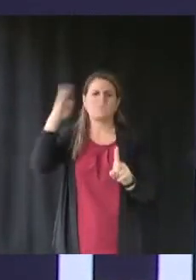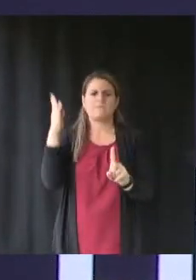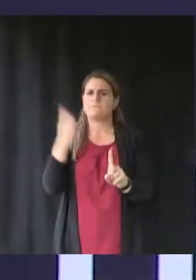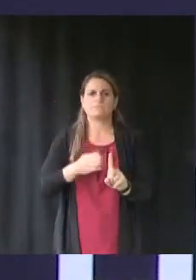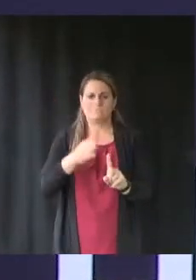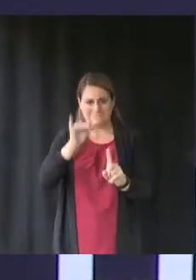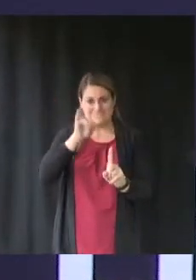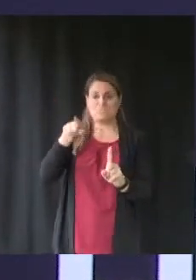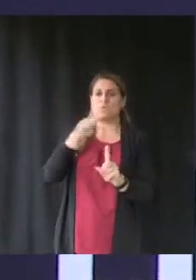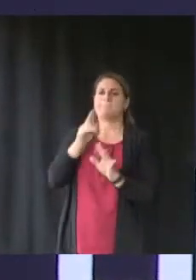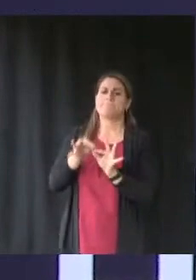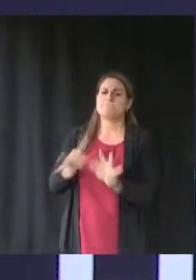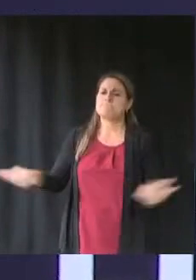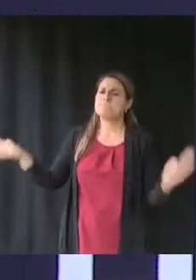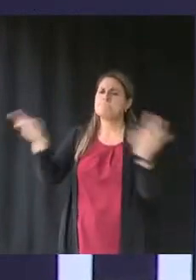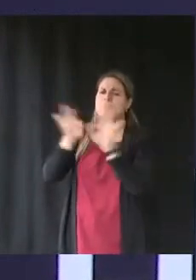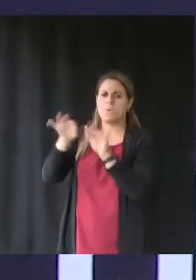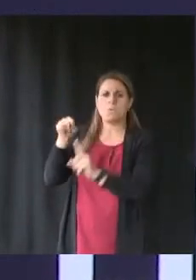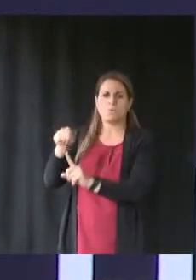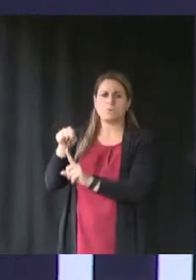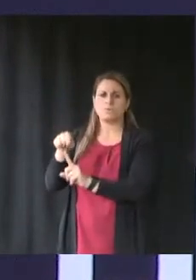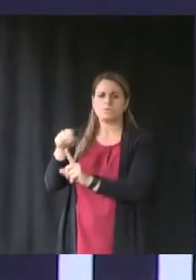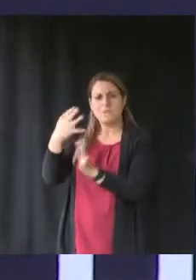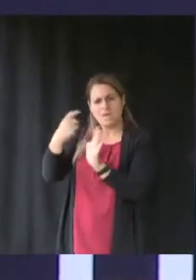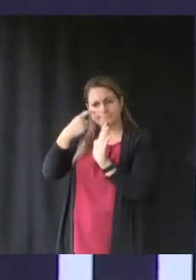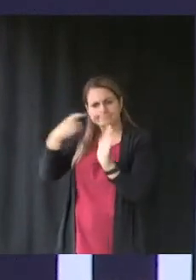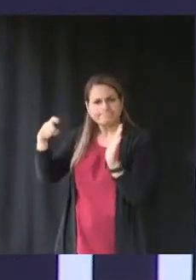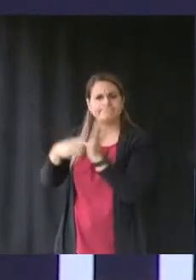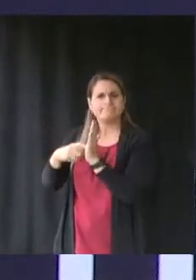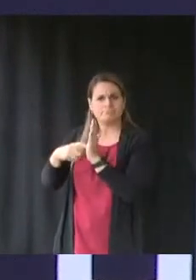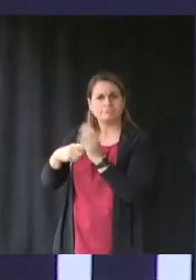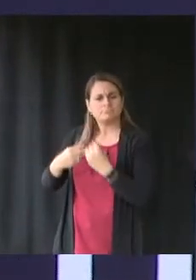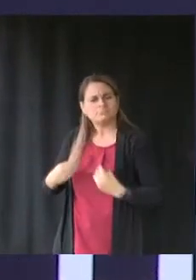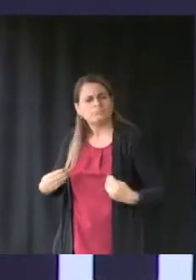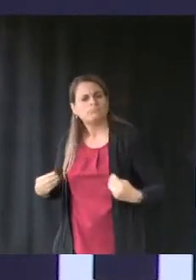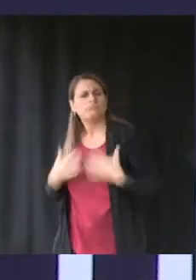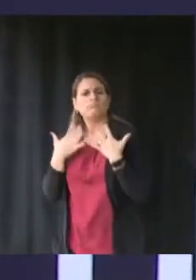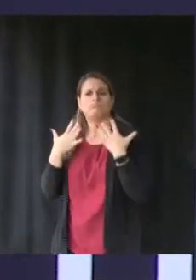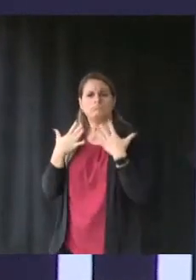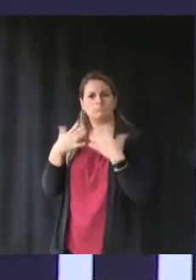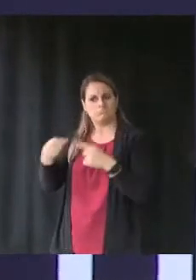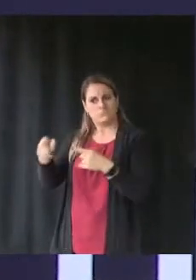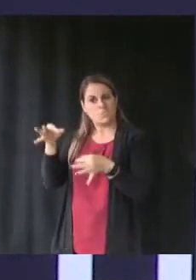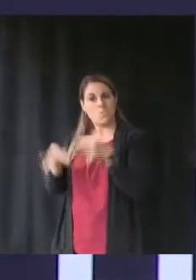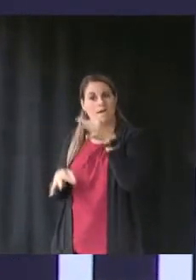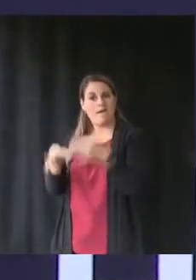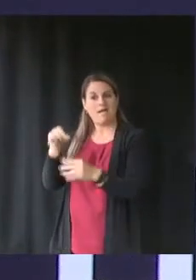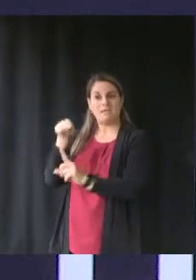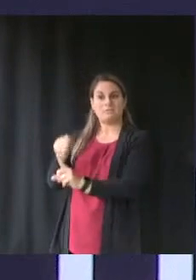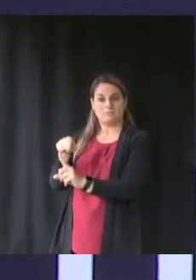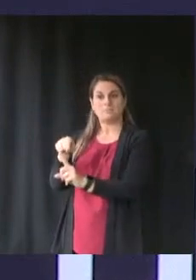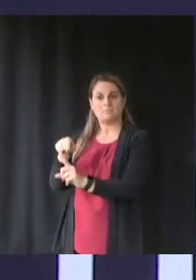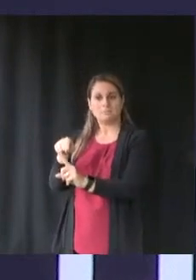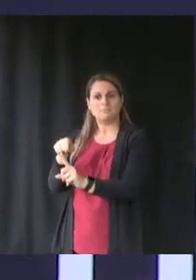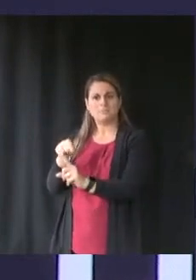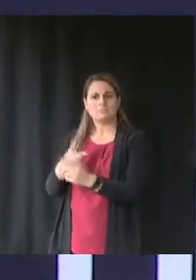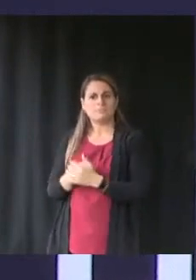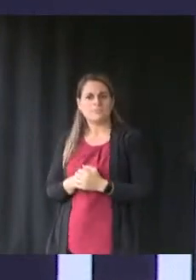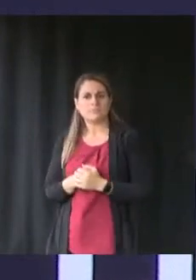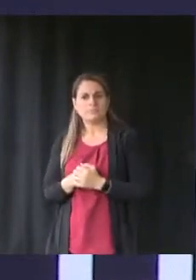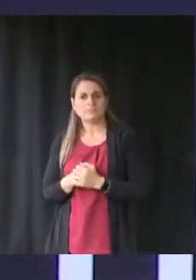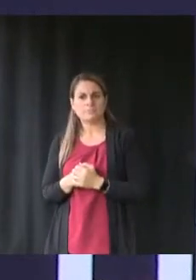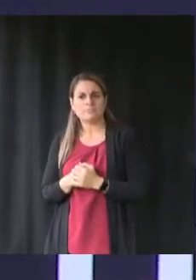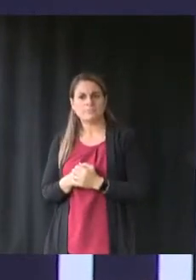will point to it and be proud and inspired by it. Perhaps they will be at the bar themselves, and perhaps they will invoke